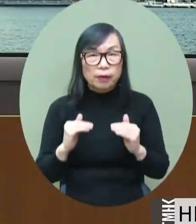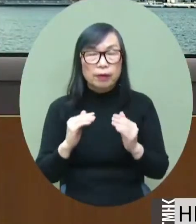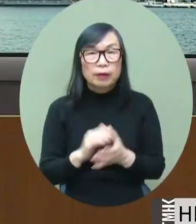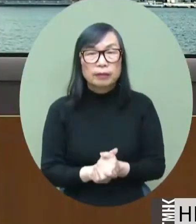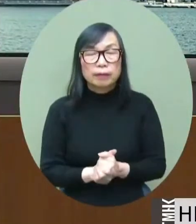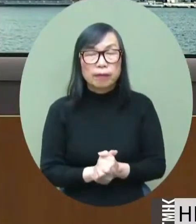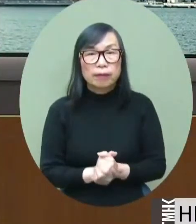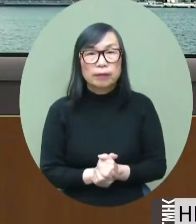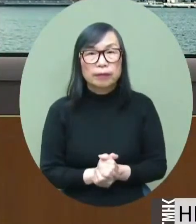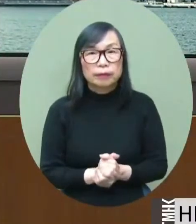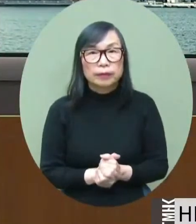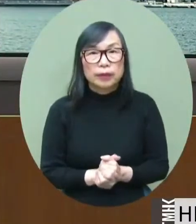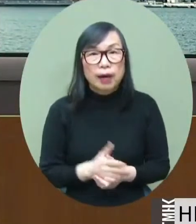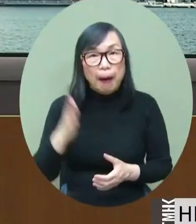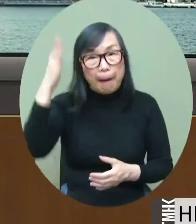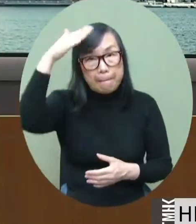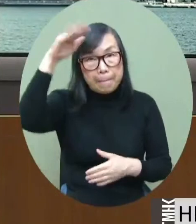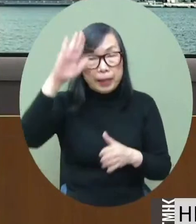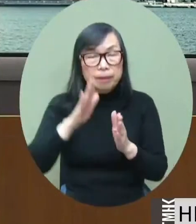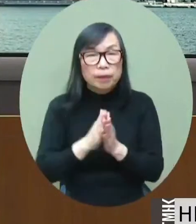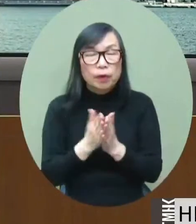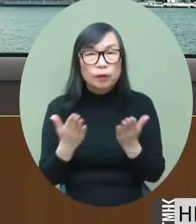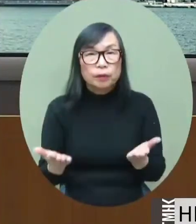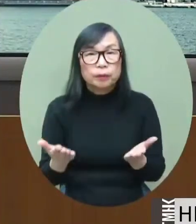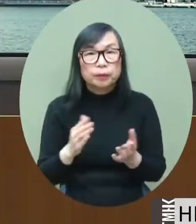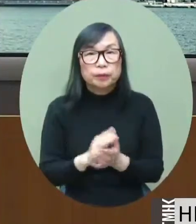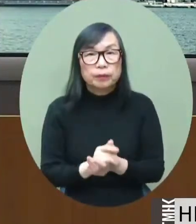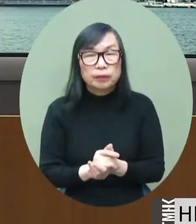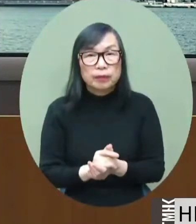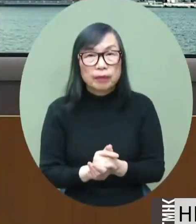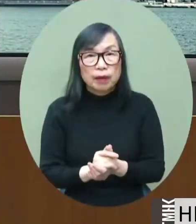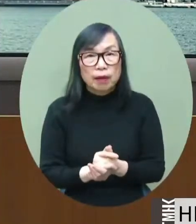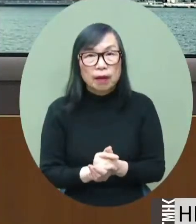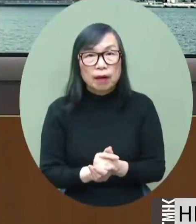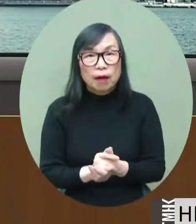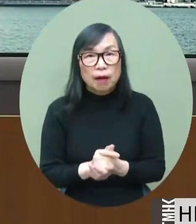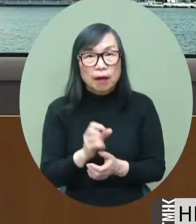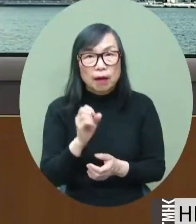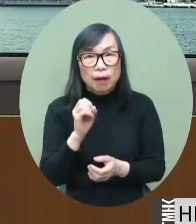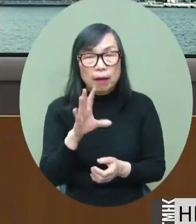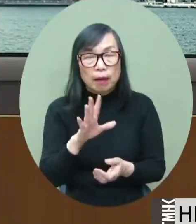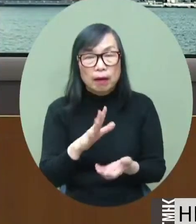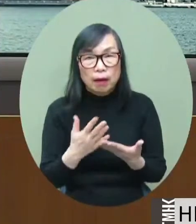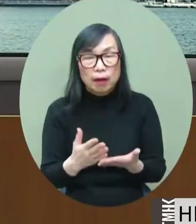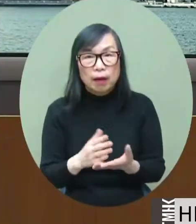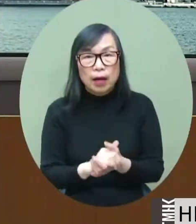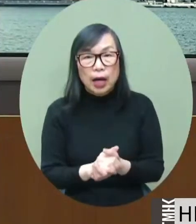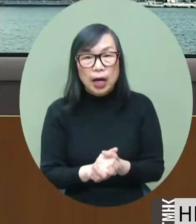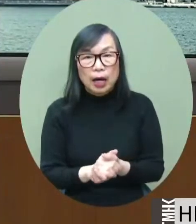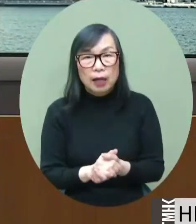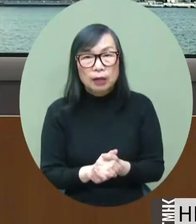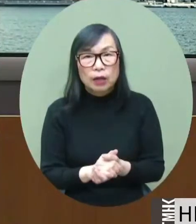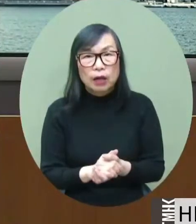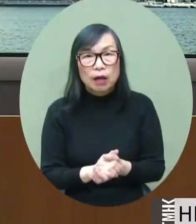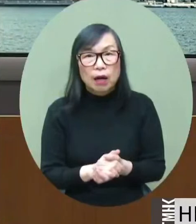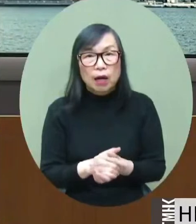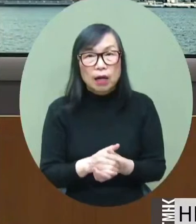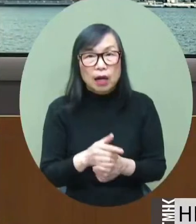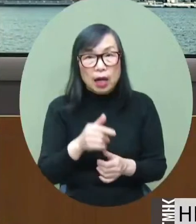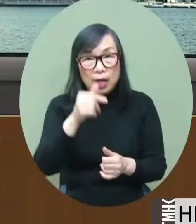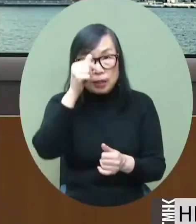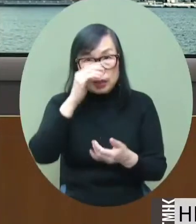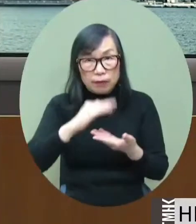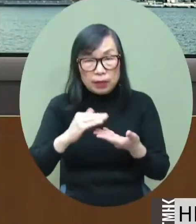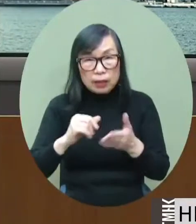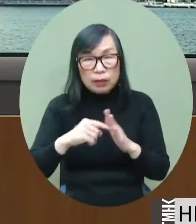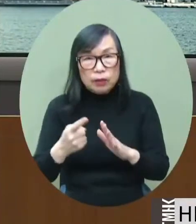soon as possible. I'm from Ming Pao. I'd like to ask about the overall figures. Now,